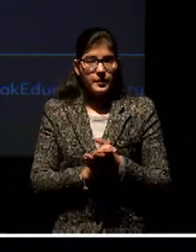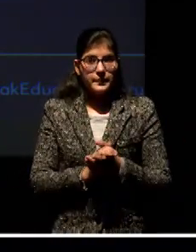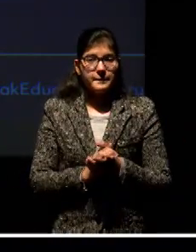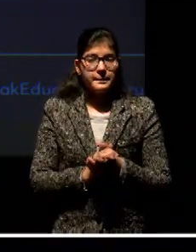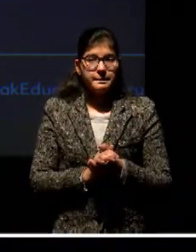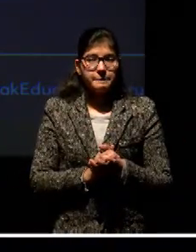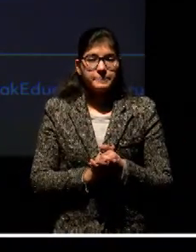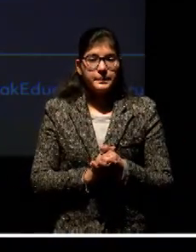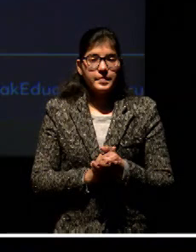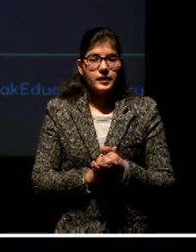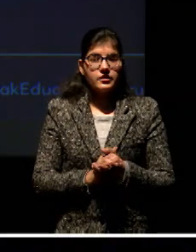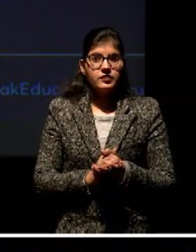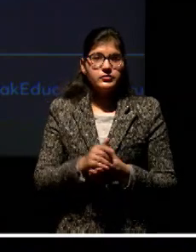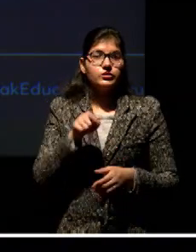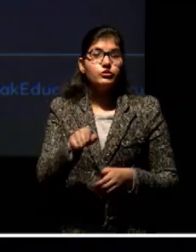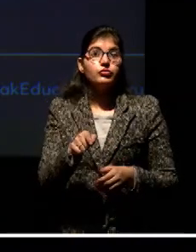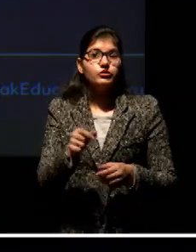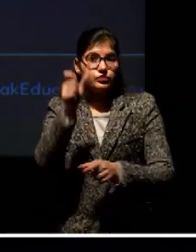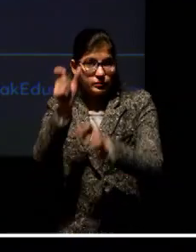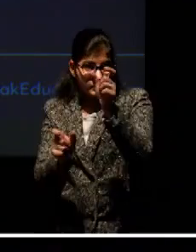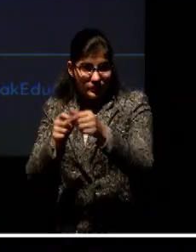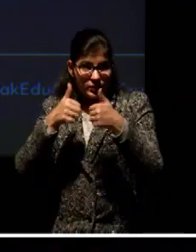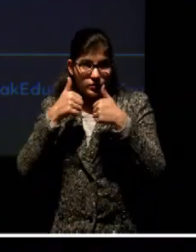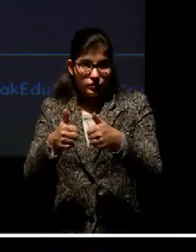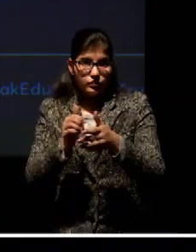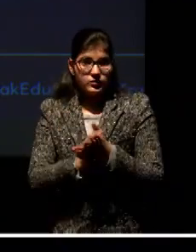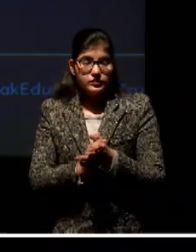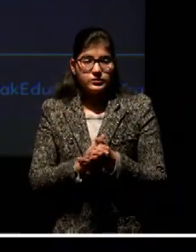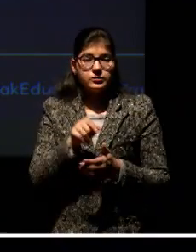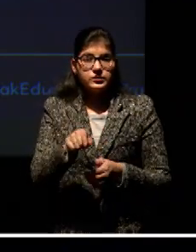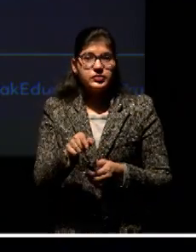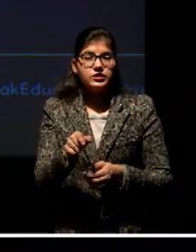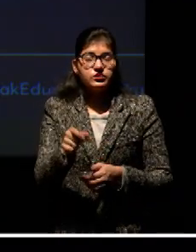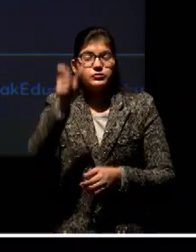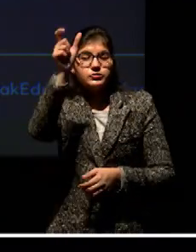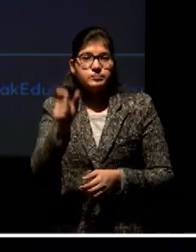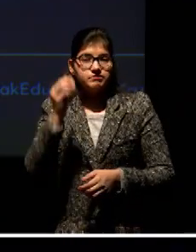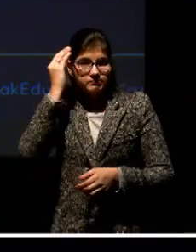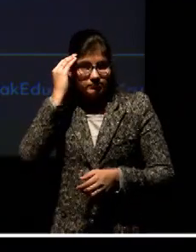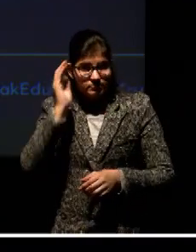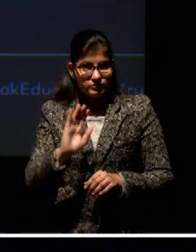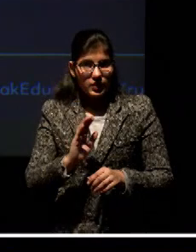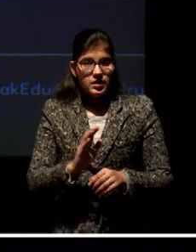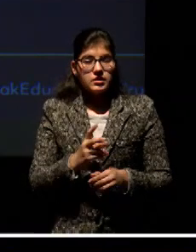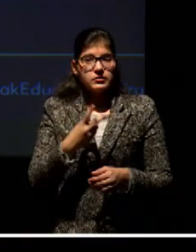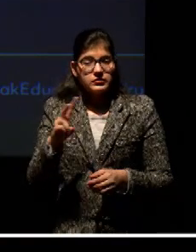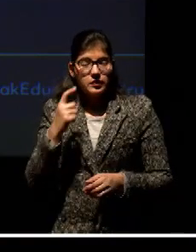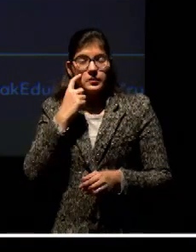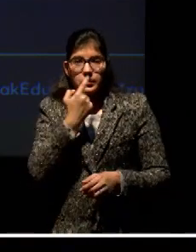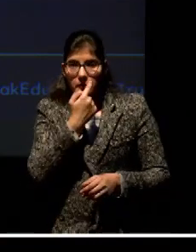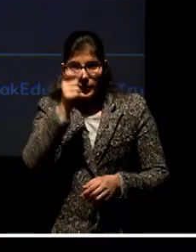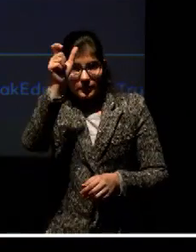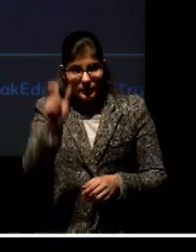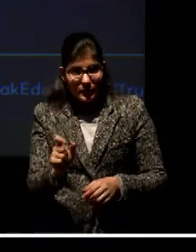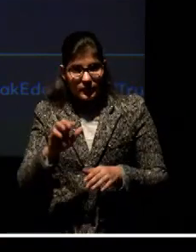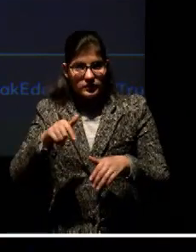done remotely, and is good for people who have a certain spectrum of disorder. And therefore, there are many others, like visually impaired people could